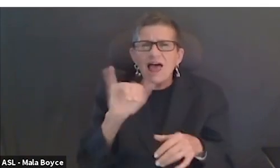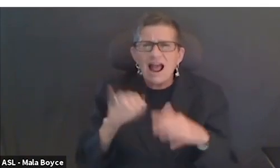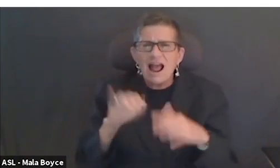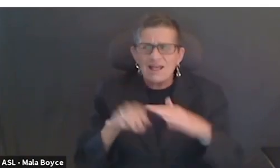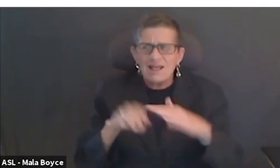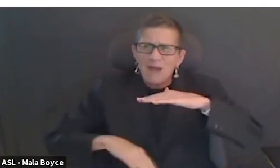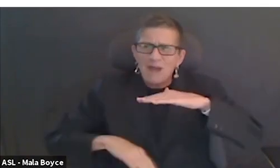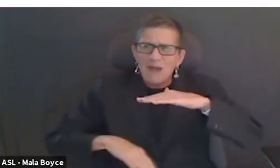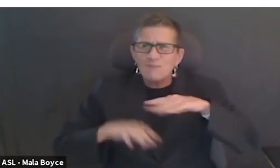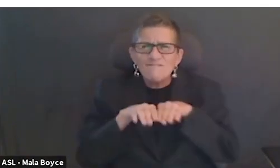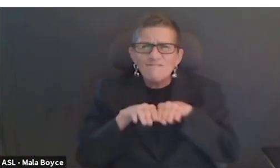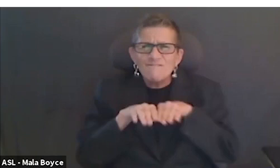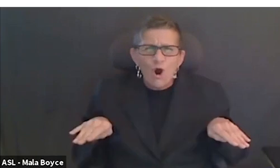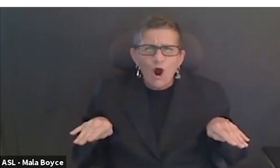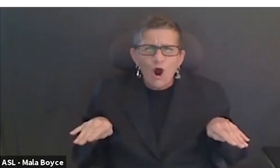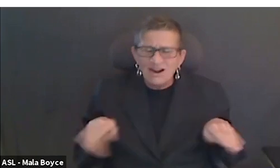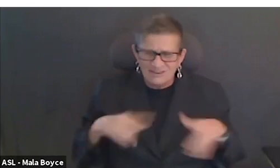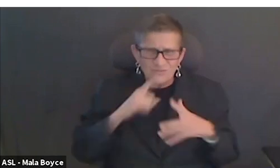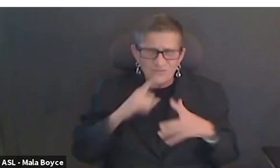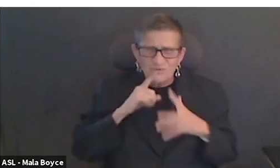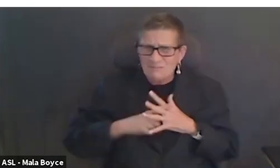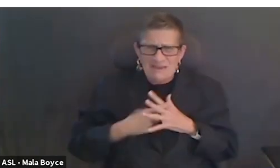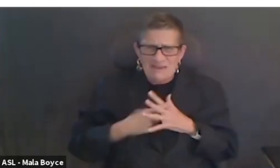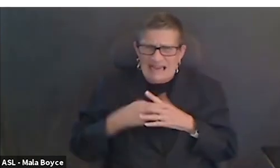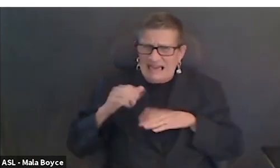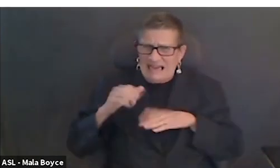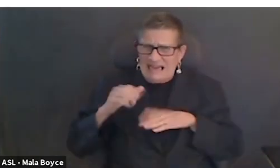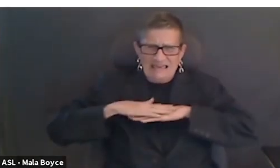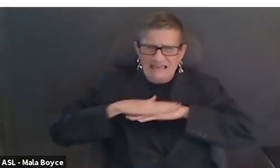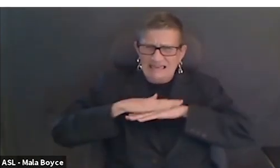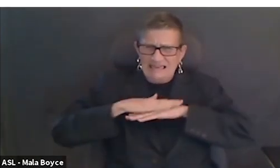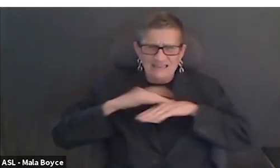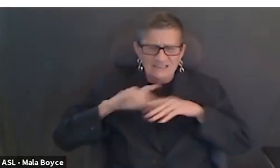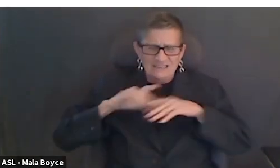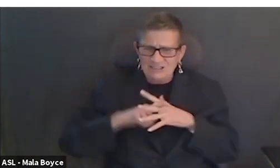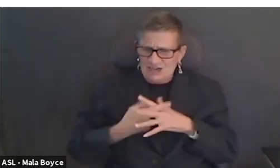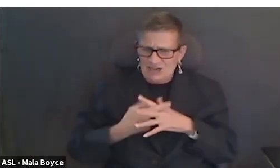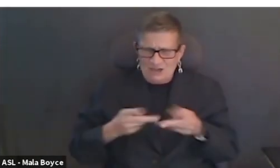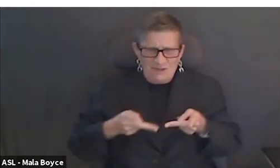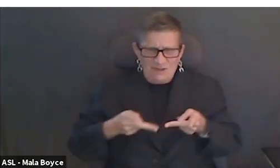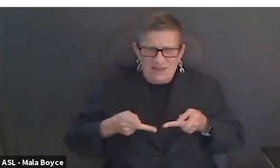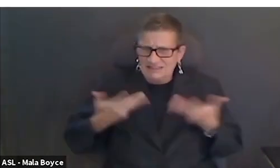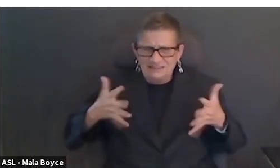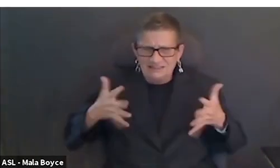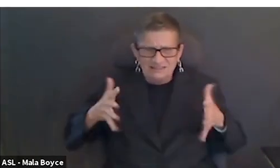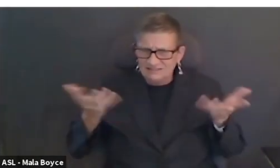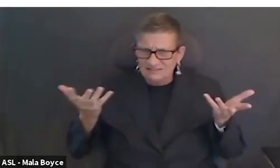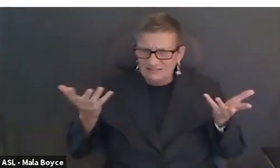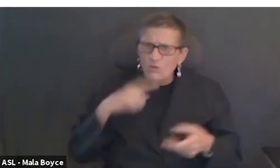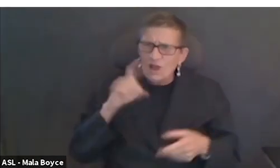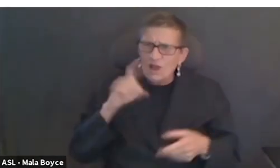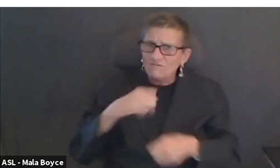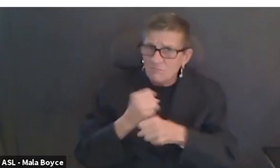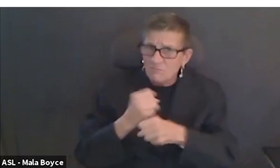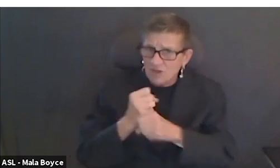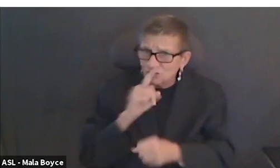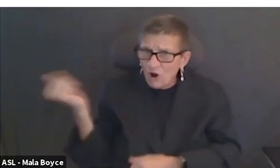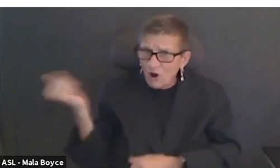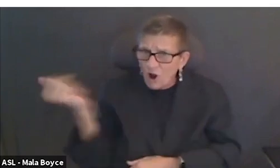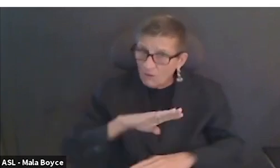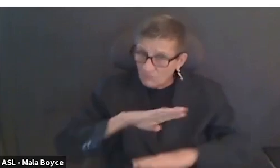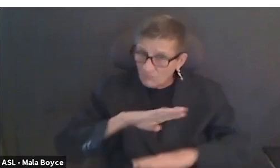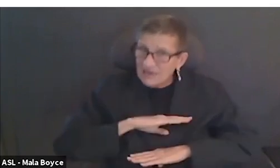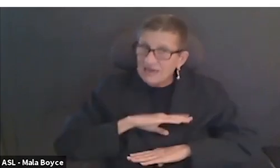that is it's just the beginning. It's just the starting point. Certainly, we have to ensure that everyone is meeting these responsibilities under